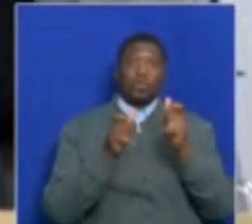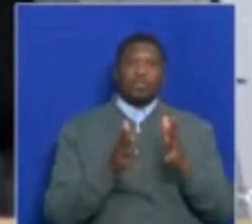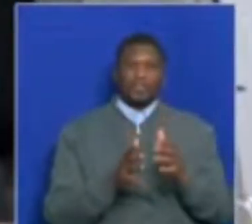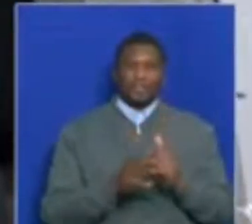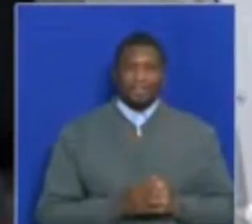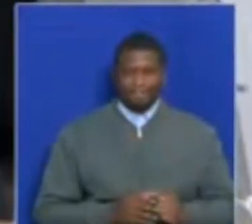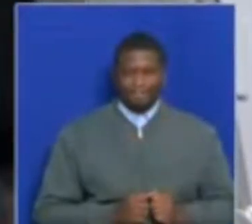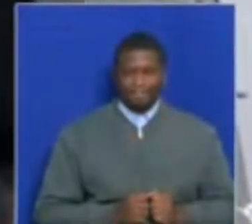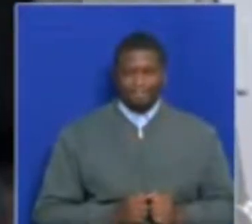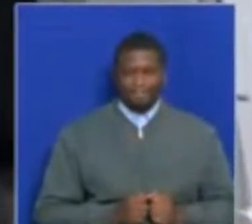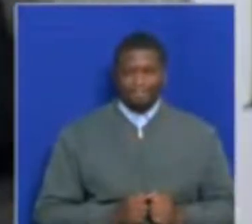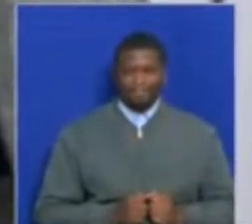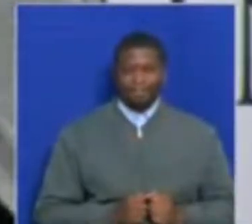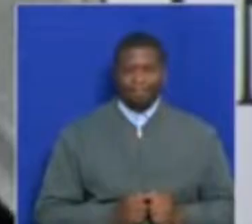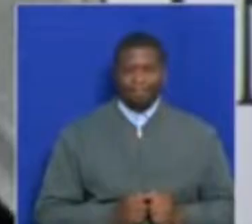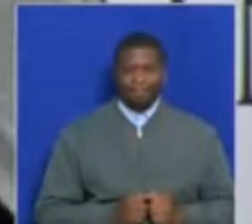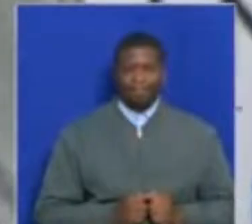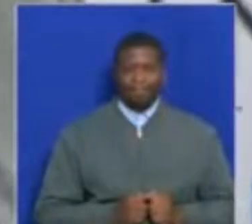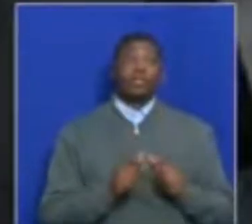Commissioner, the